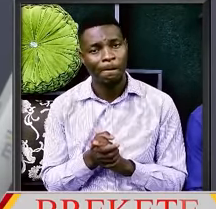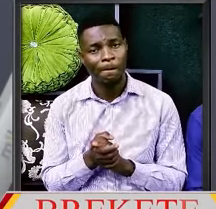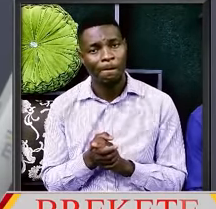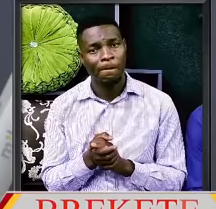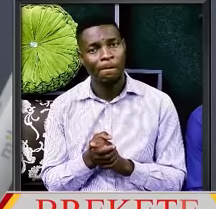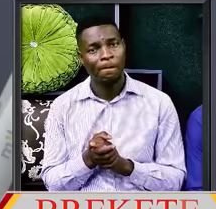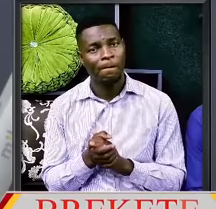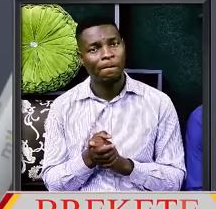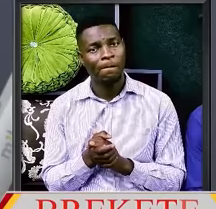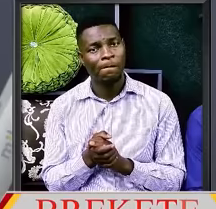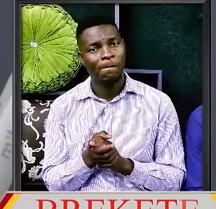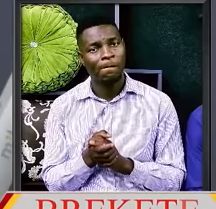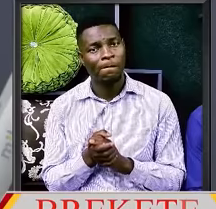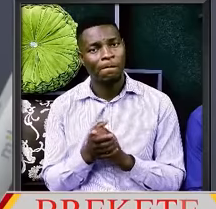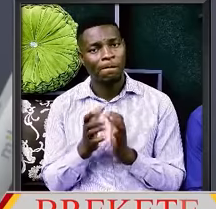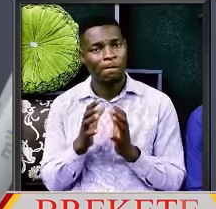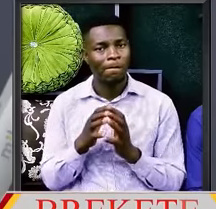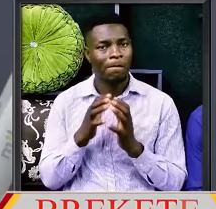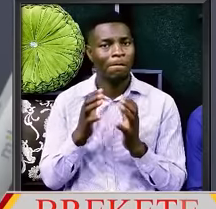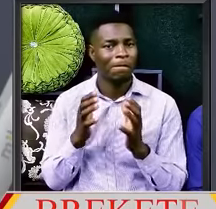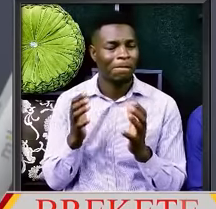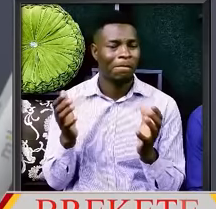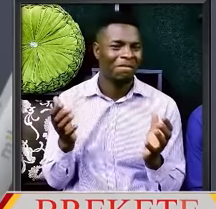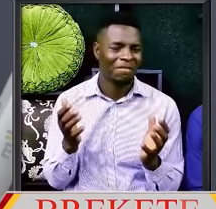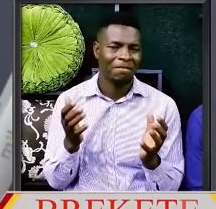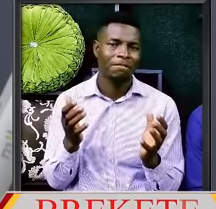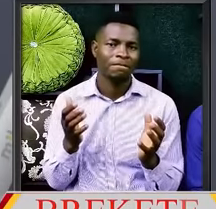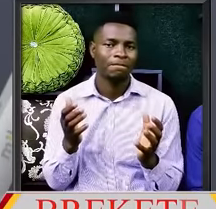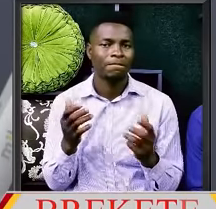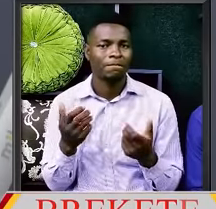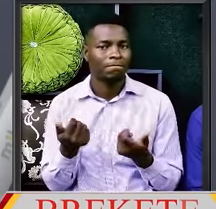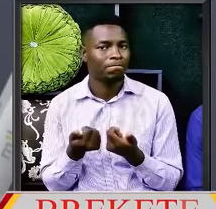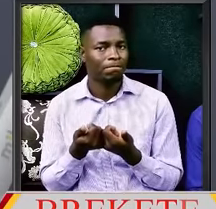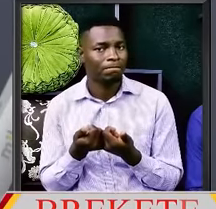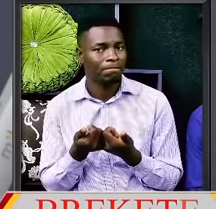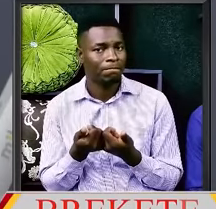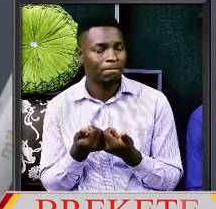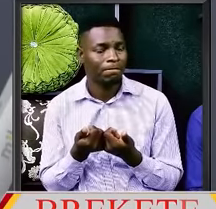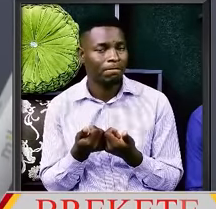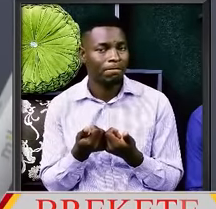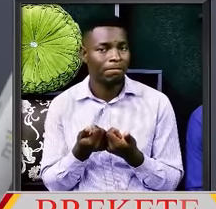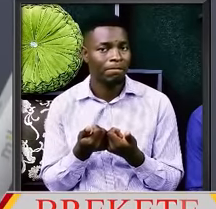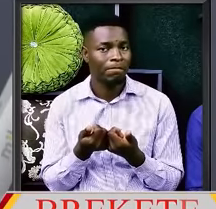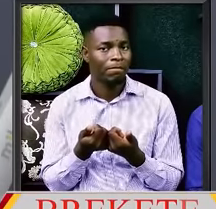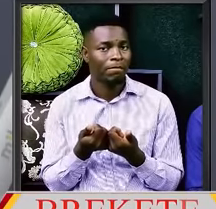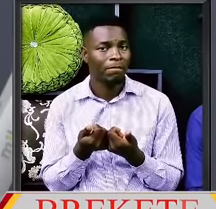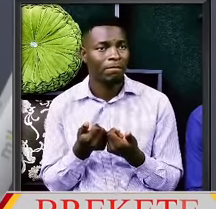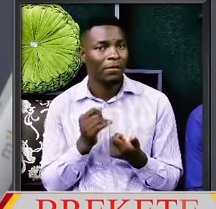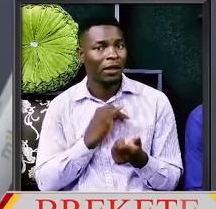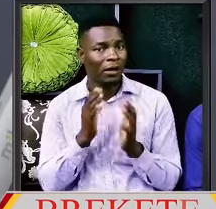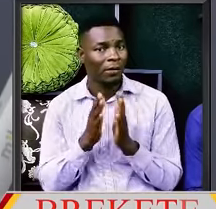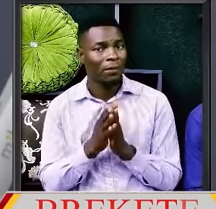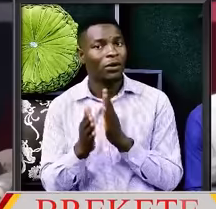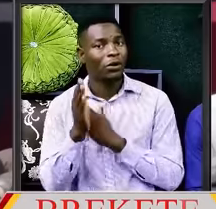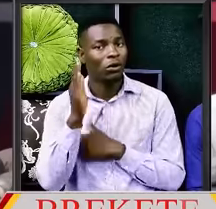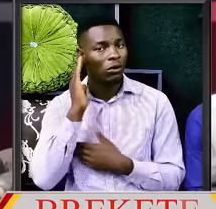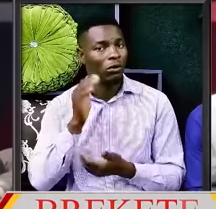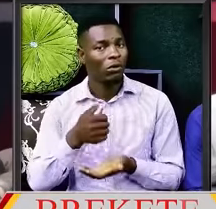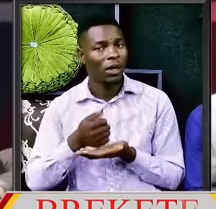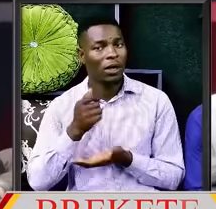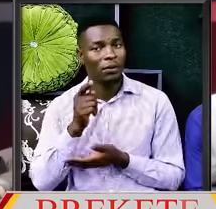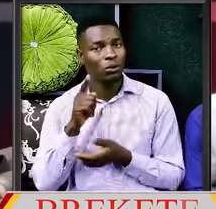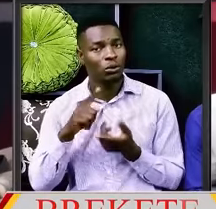the world. Even the Igbo people said, no, that's justice for the God. And I pray that God will help you